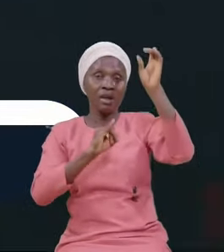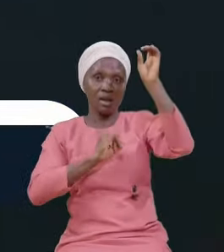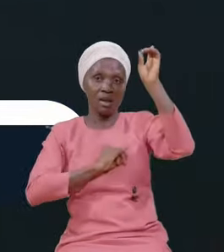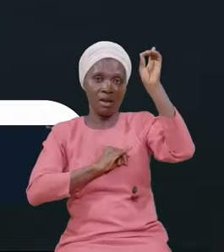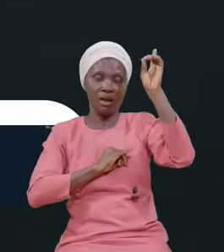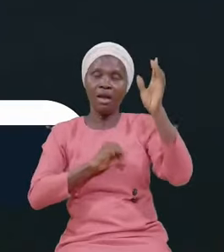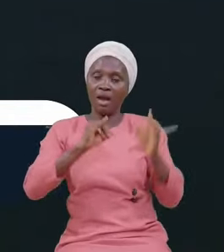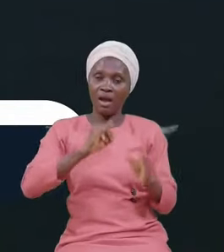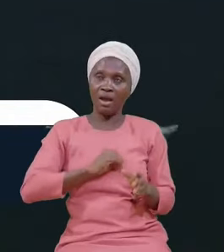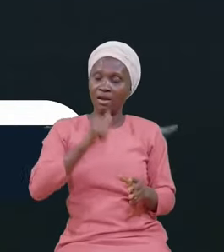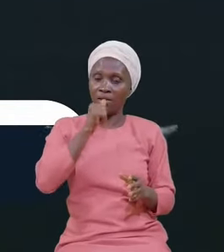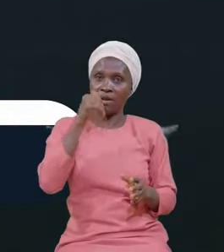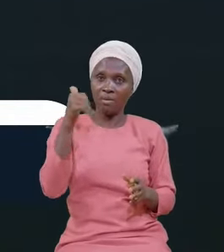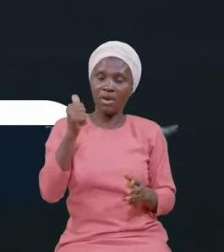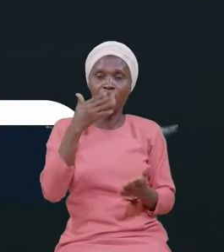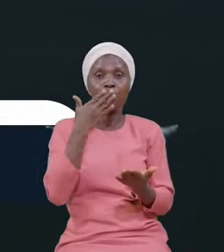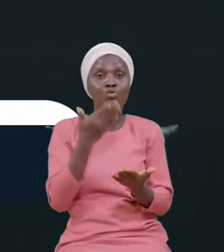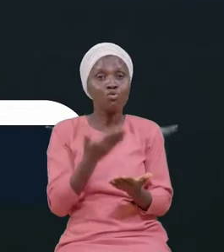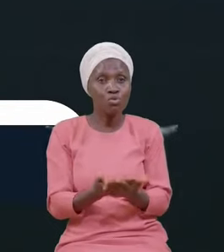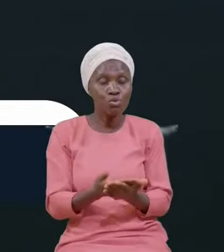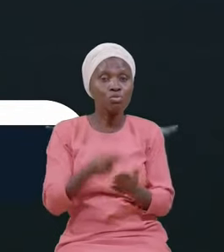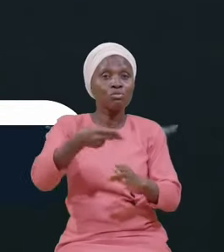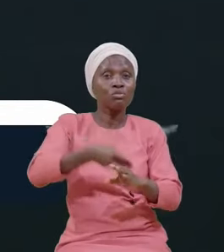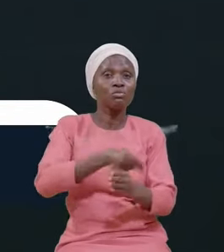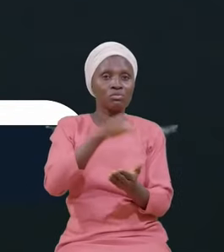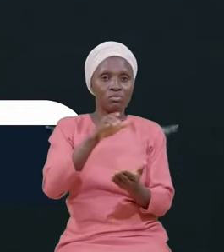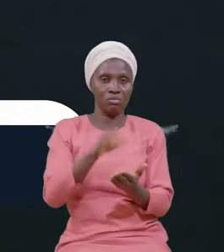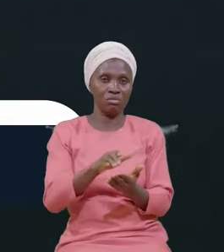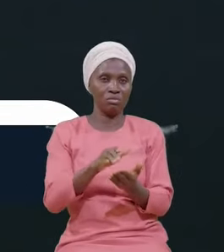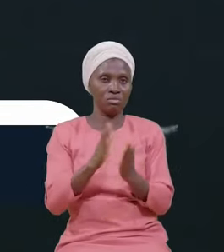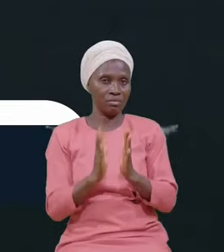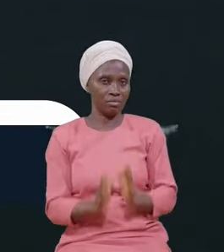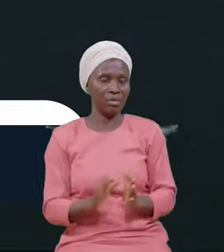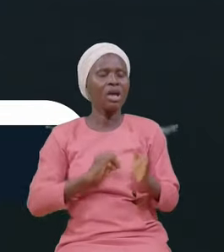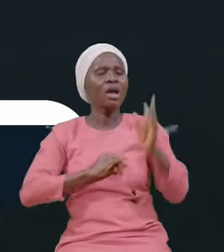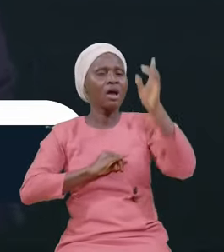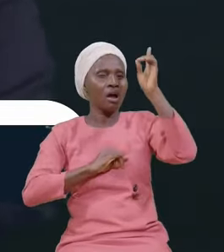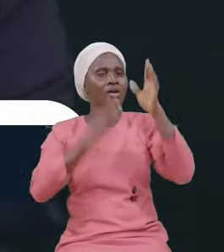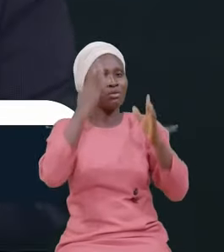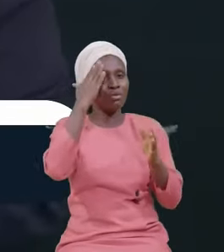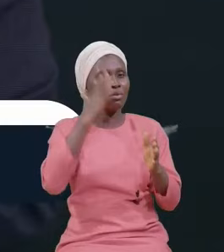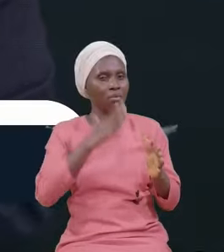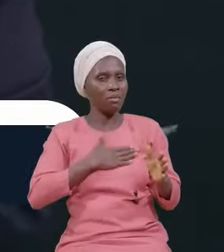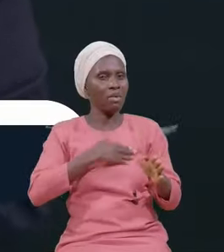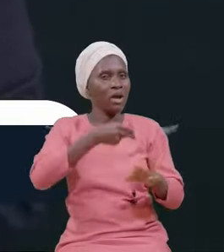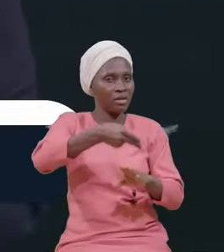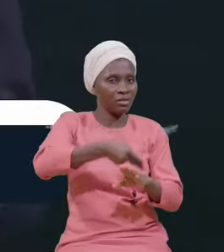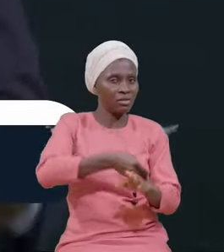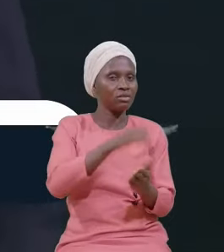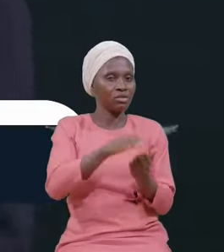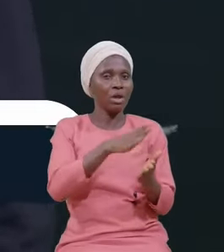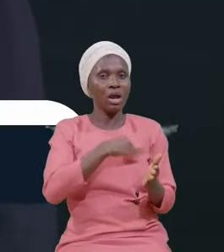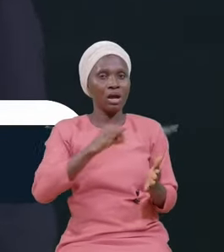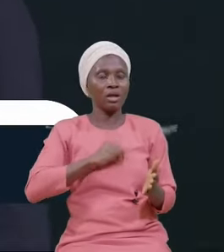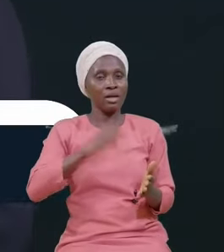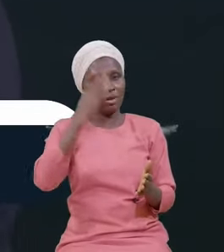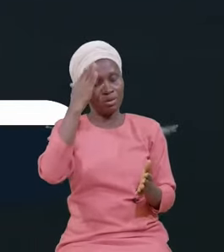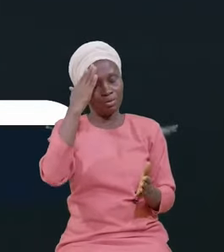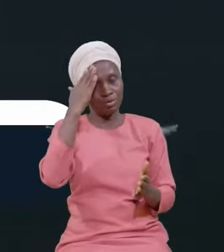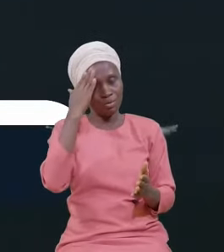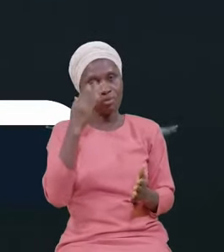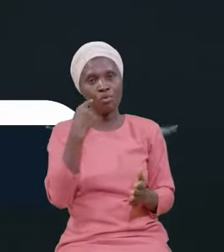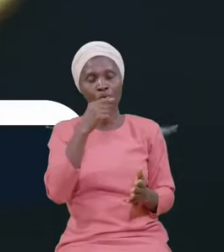Shepherd I know my sheep and I'm known of mine he is the